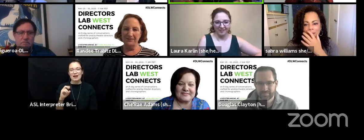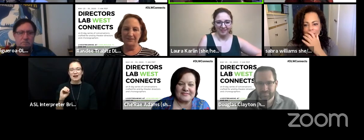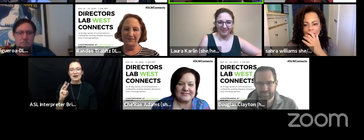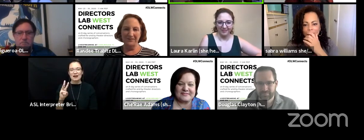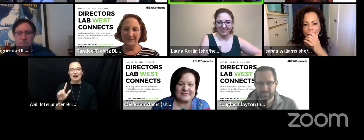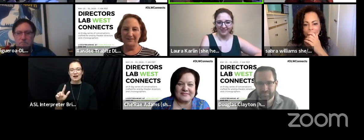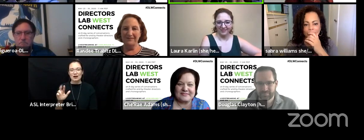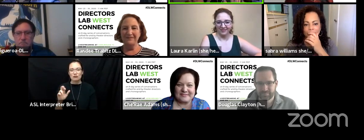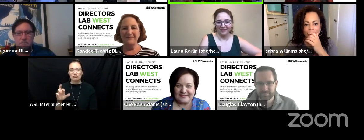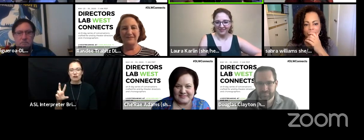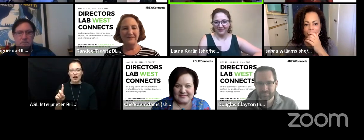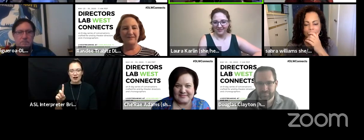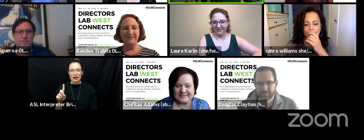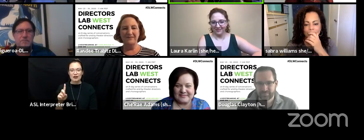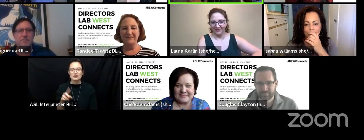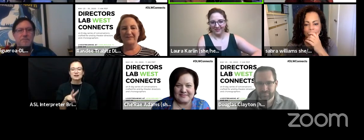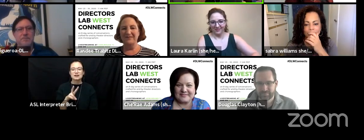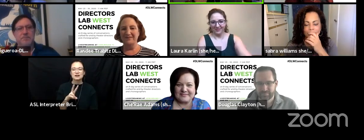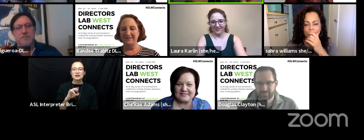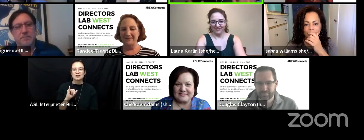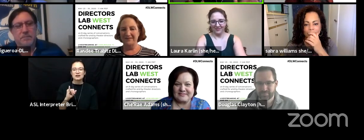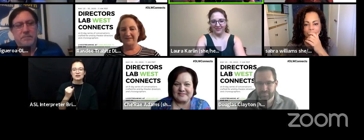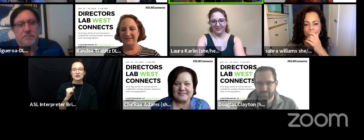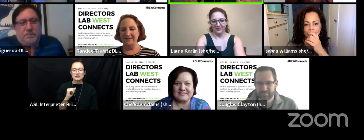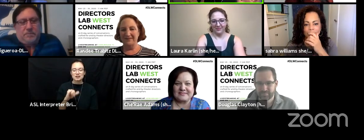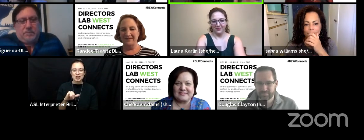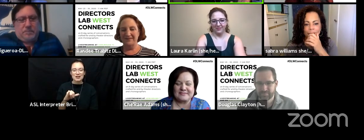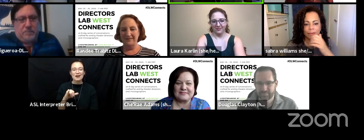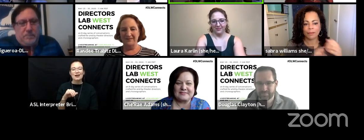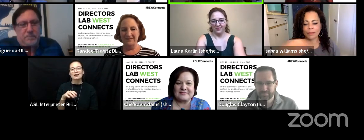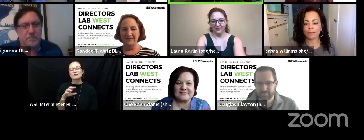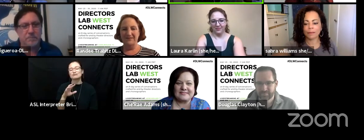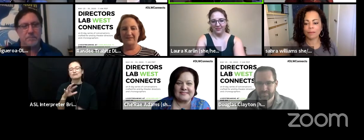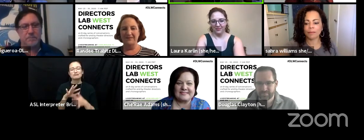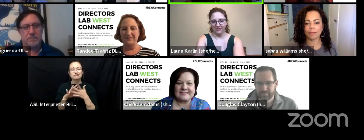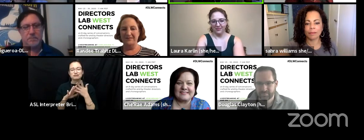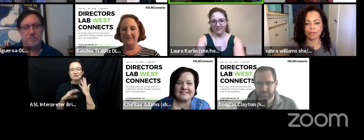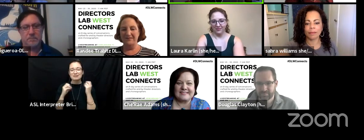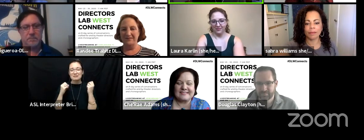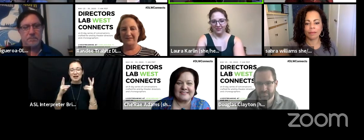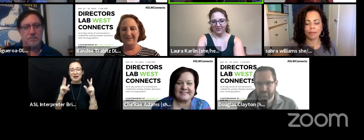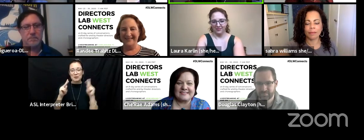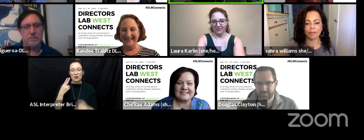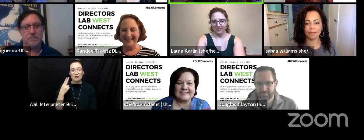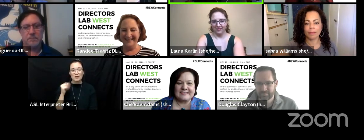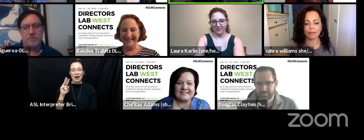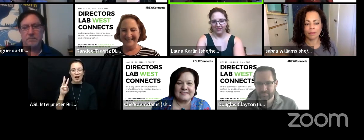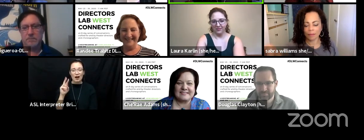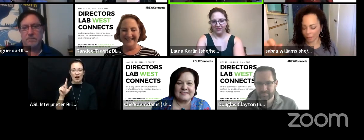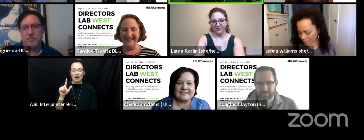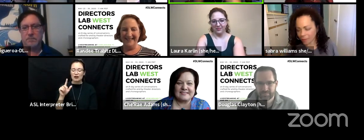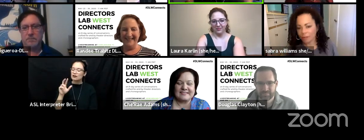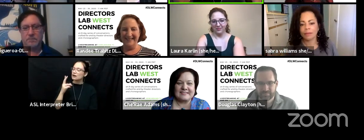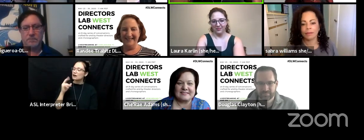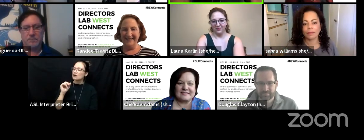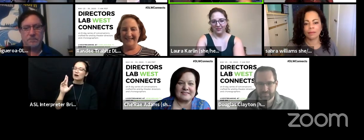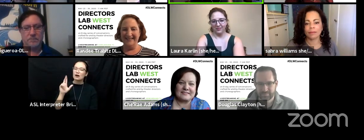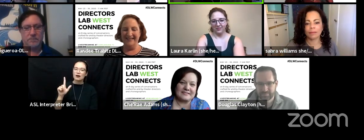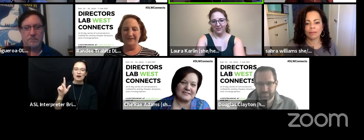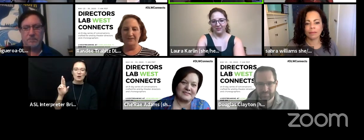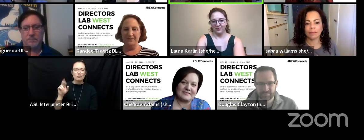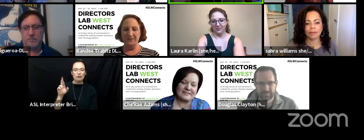you, Vijay, Matthew, Thea Rogers, Jamie Galoon, and Travis Amiel, and the whole